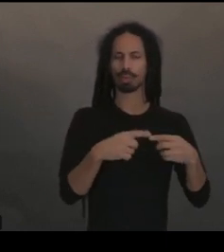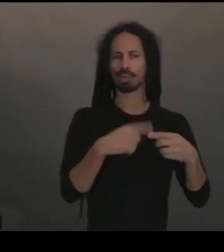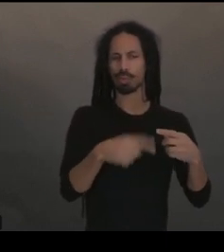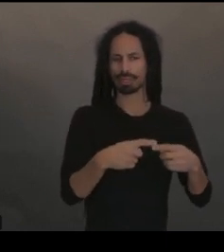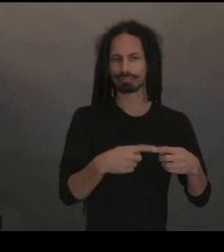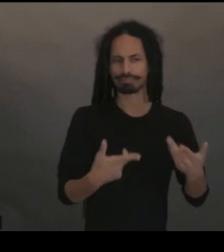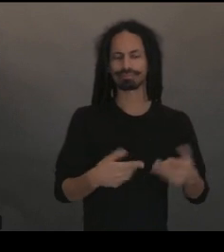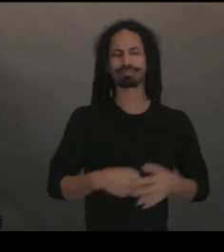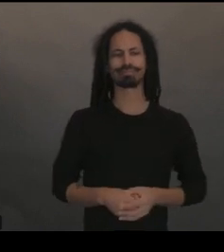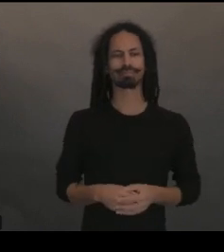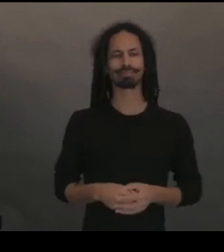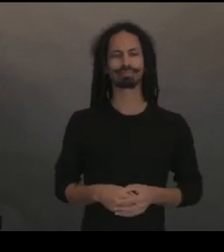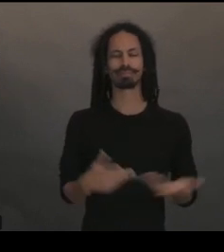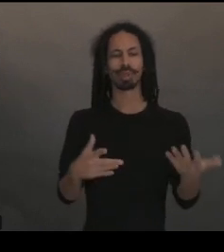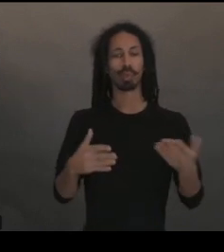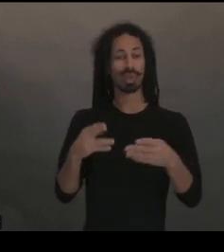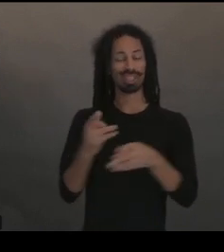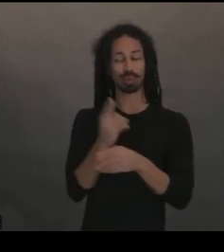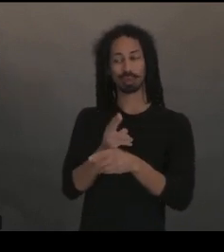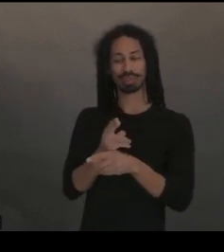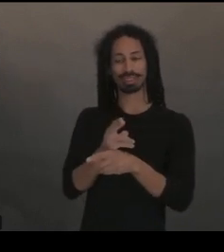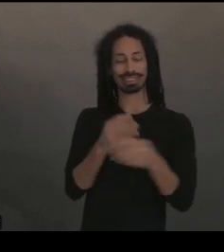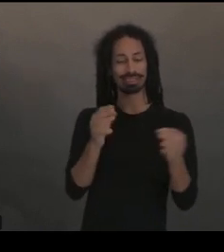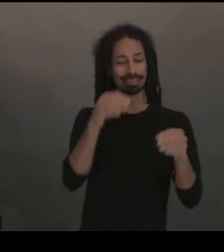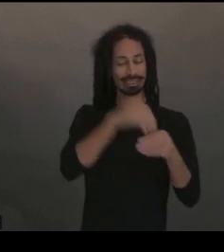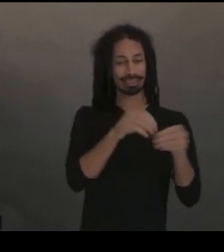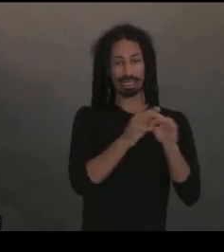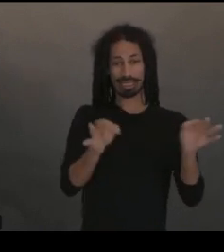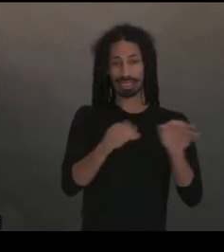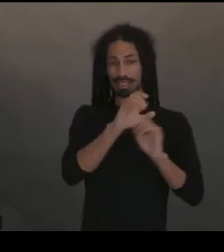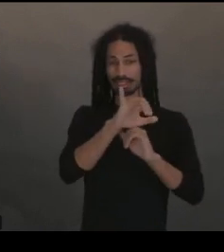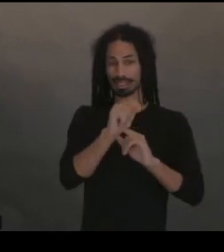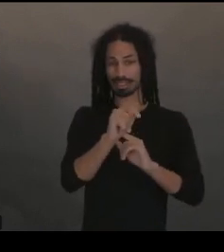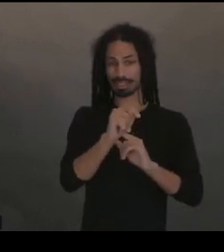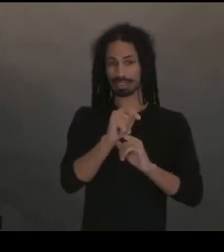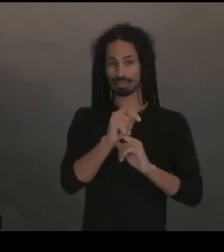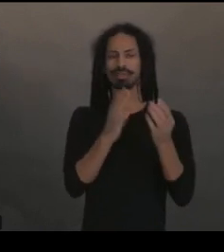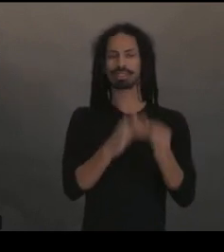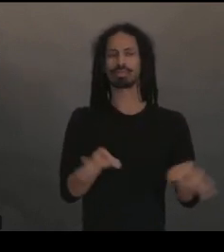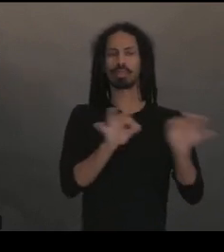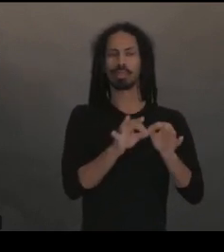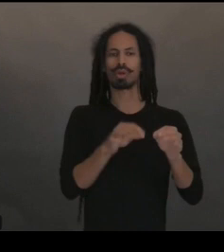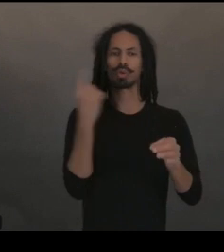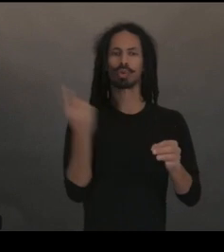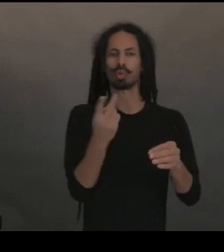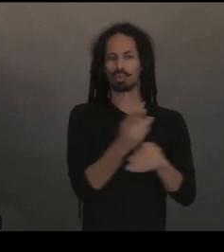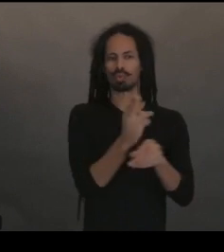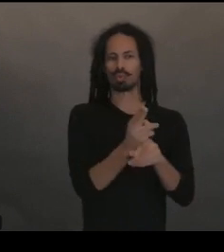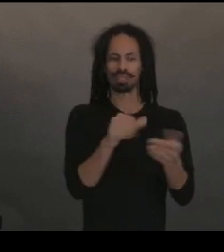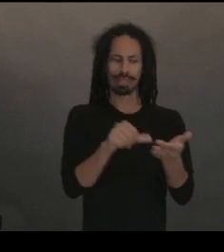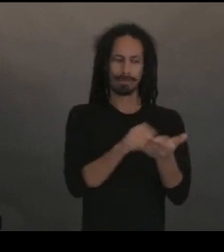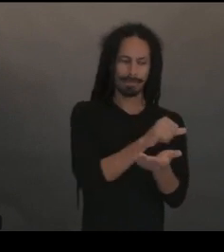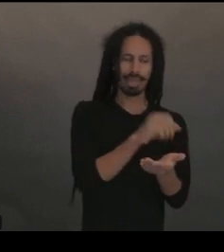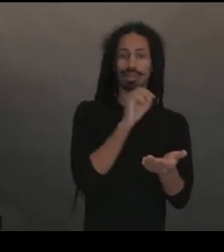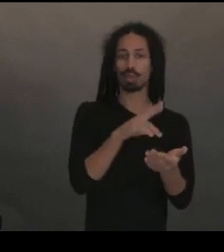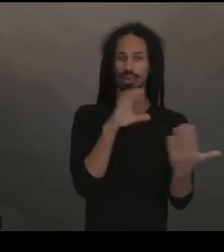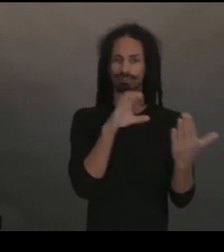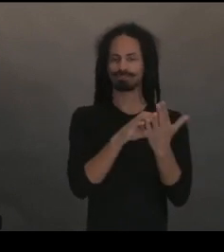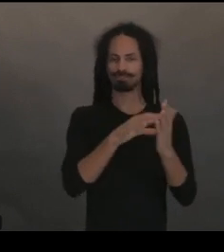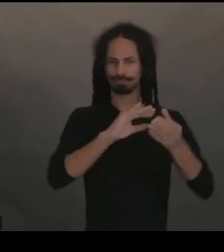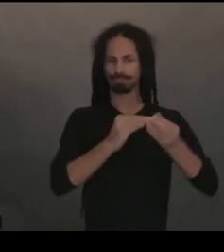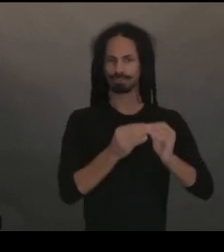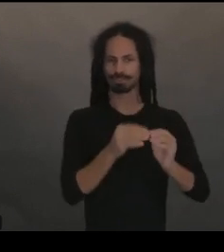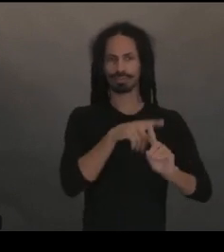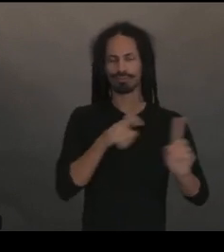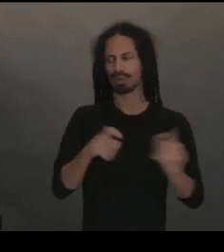quotation, remember to always include a page or paragraph number from the original source. And then we also spoke